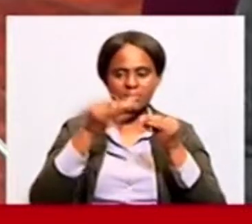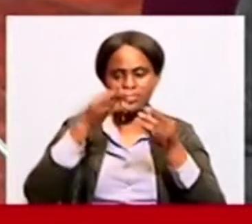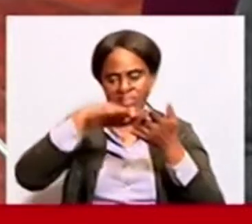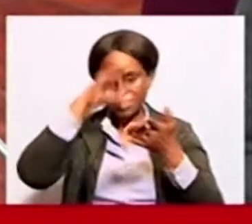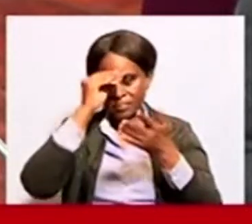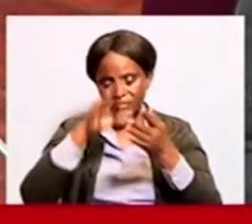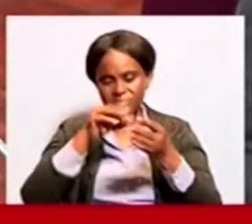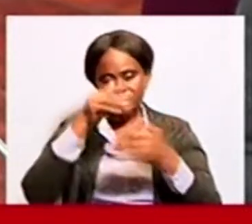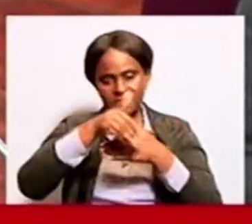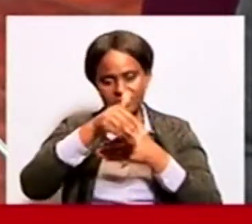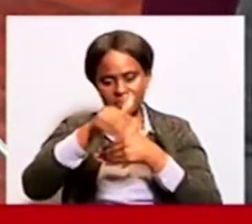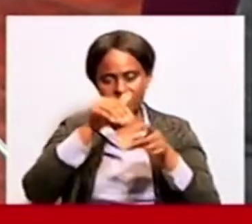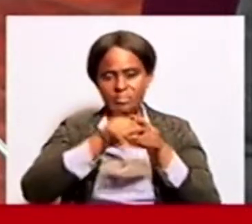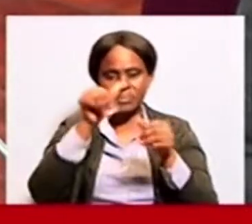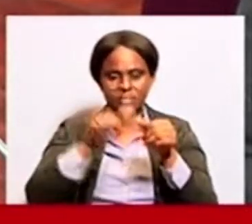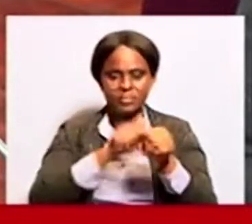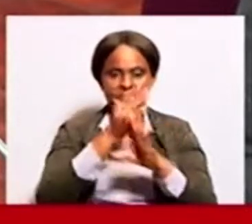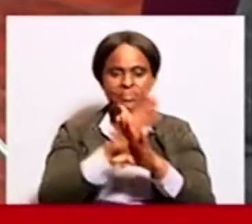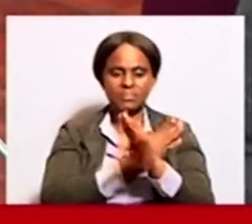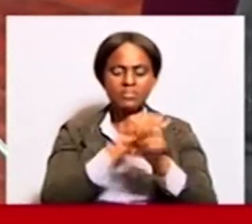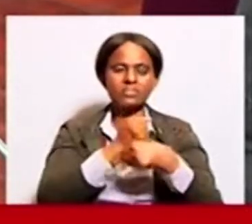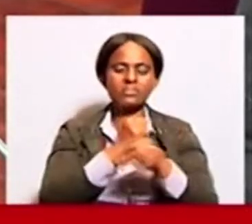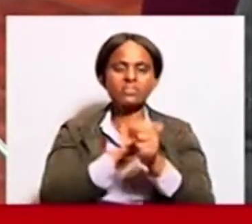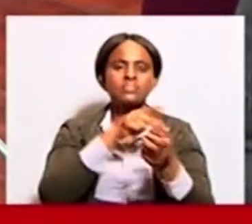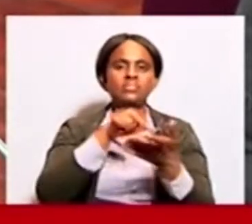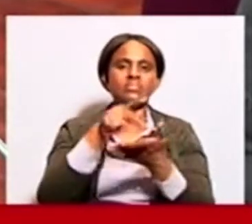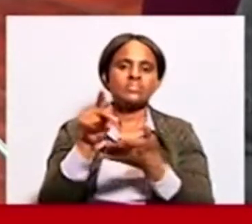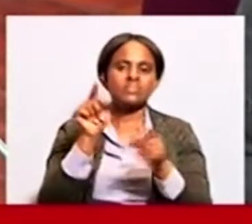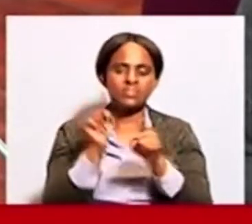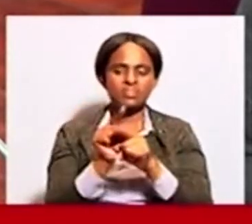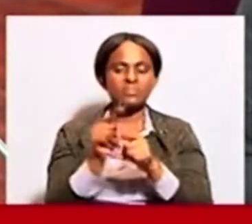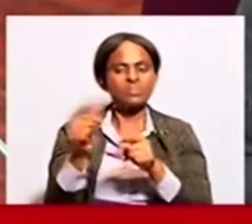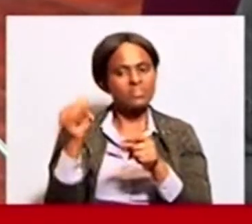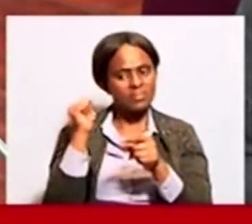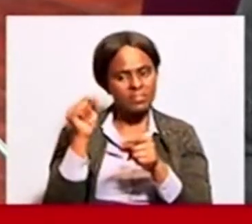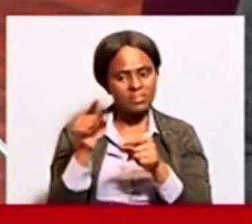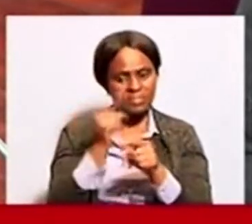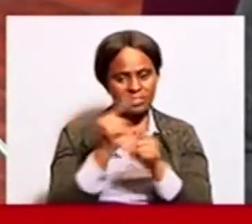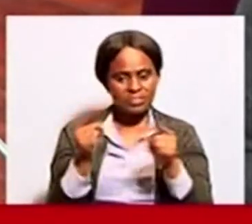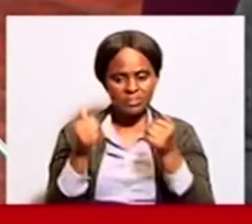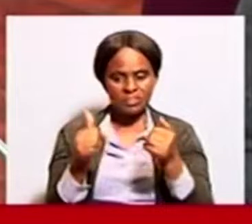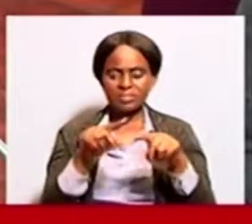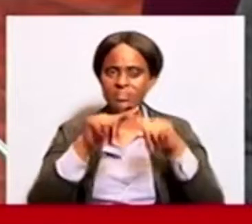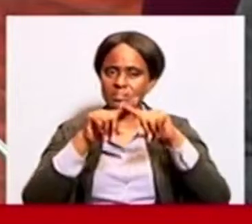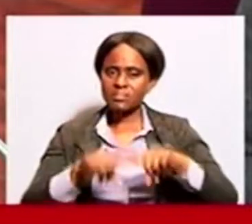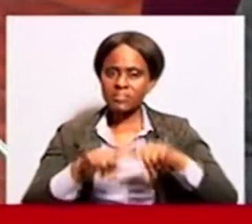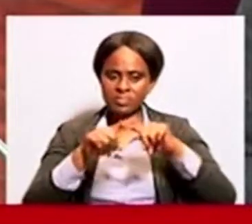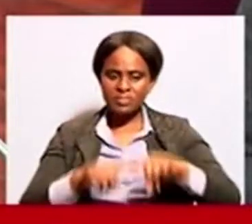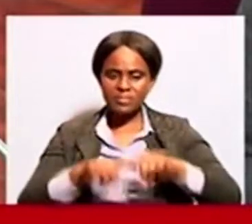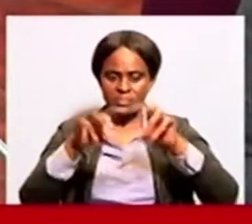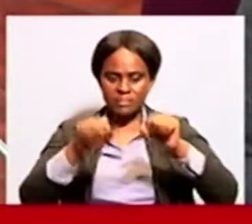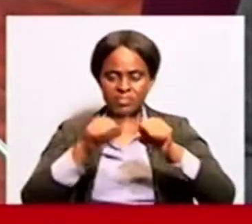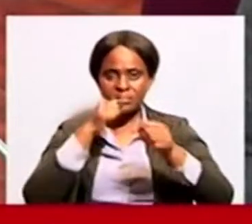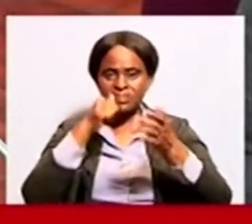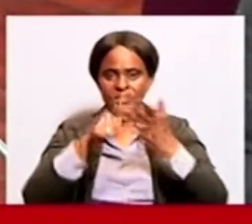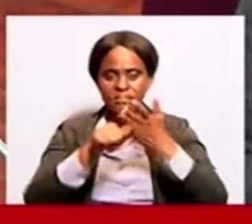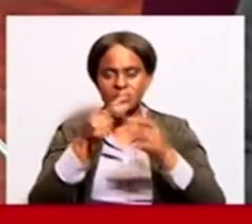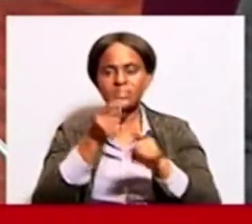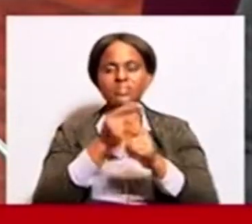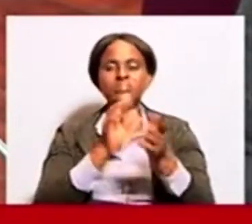in each institution before making the payment, as opposed to just relying on confirmation letters from